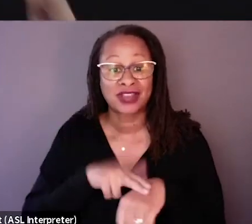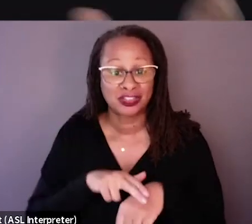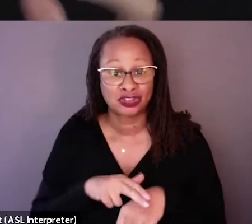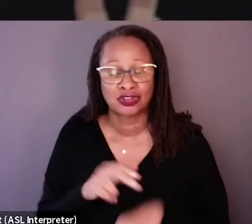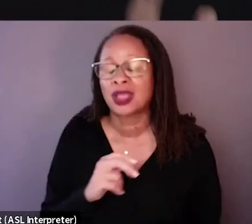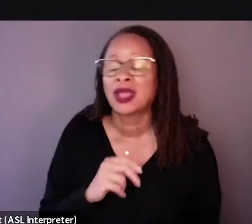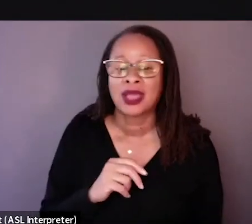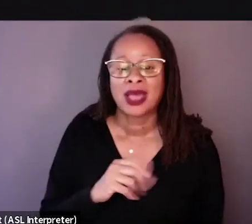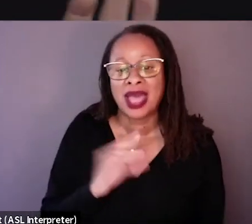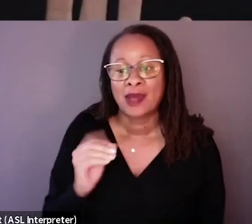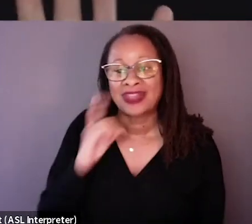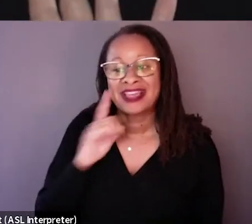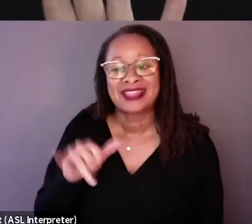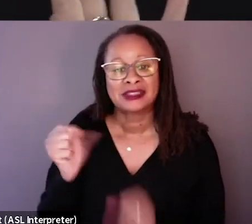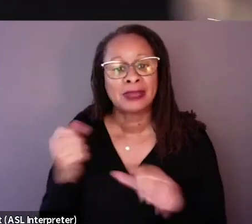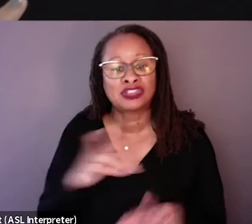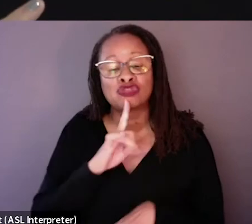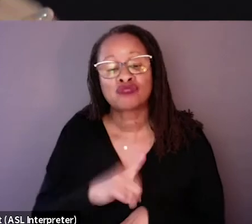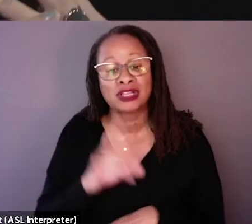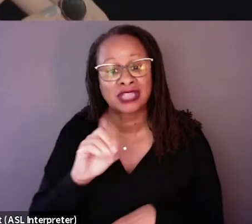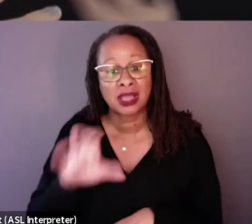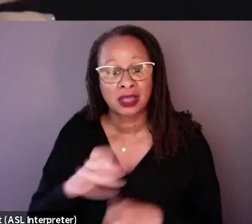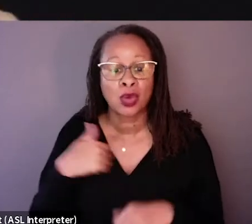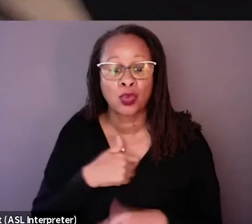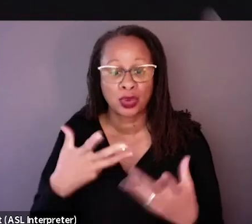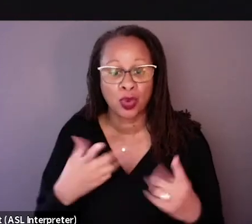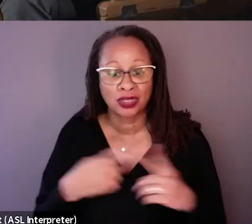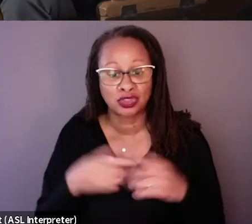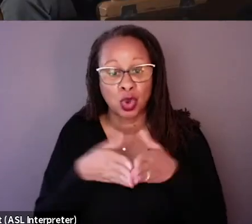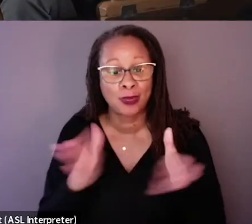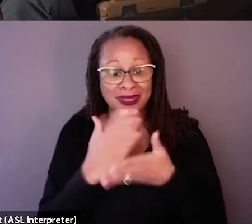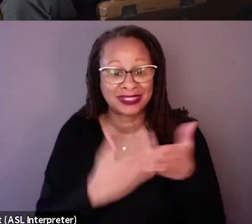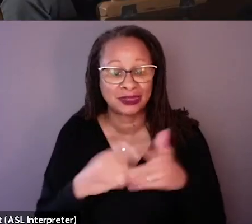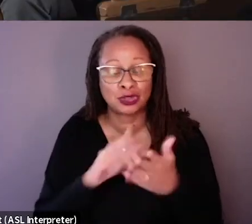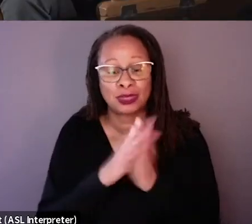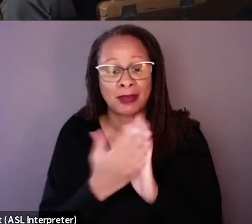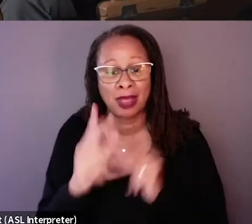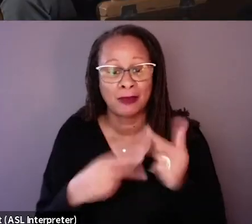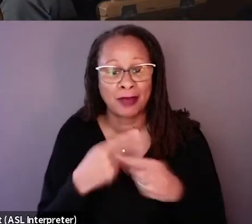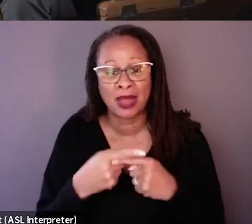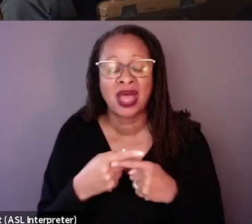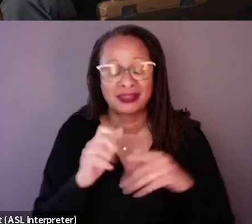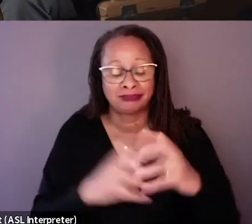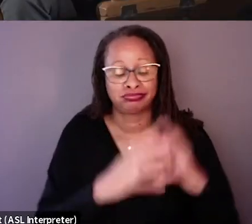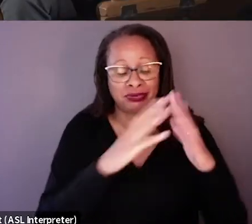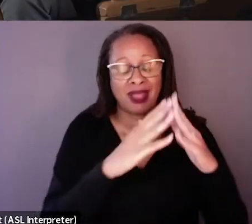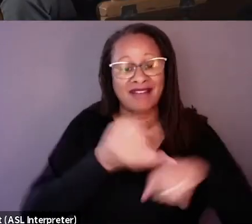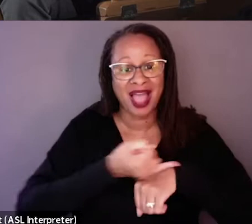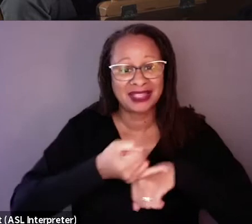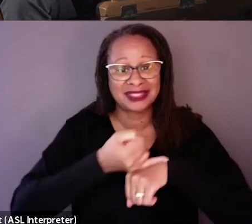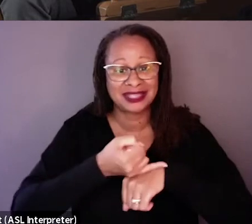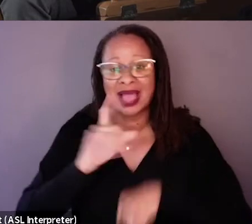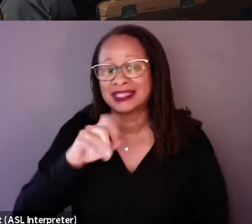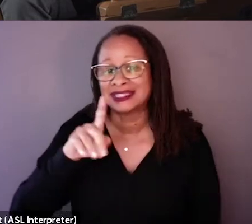a magically real documentary, and we wanted the opening scene to be about the formation of Iceland, and Iceland is a volcanic island, so